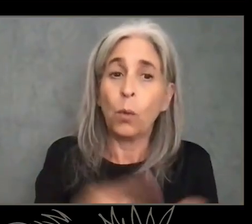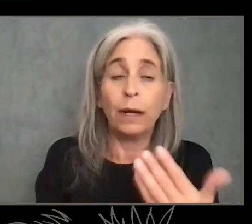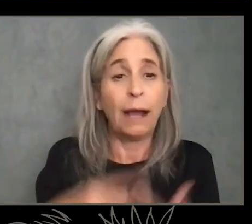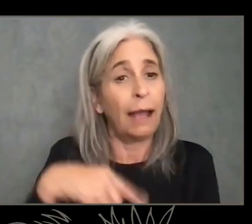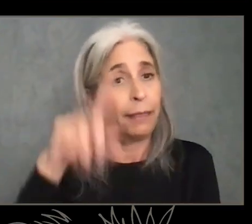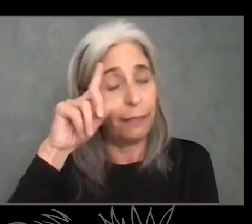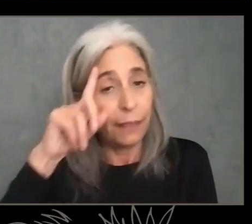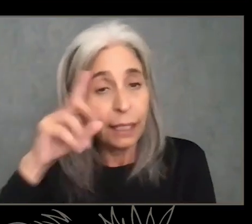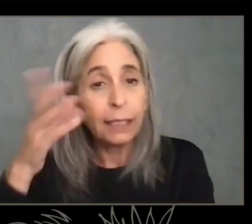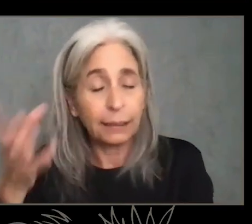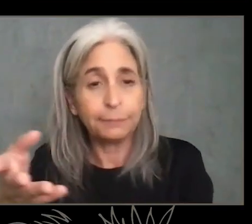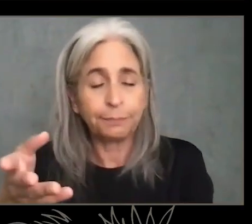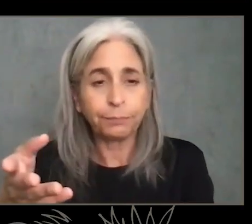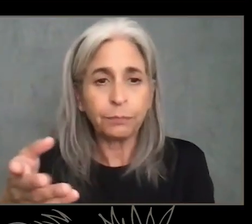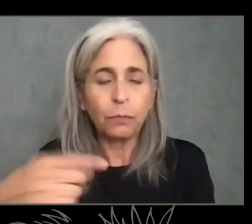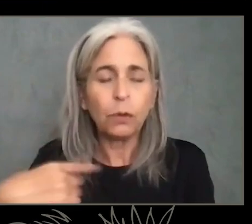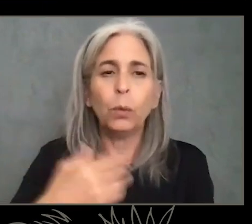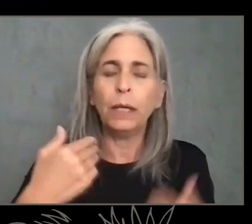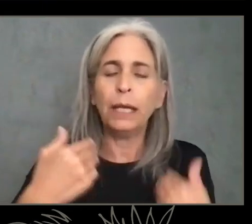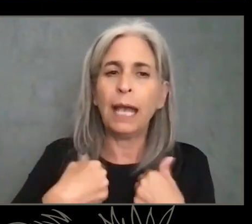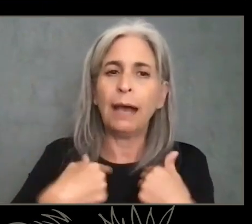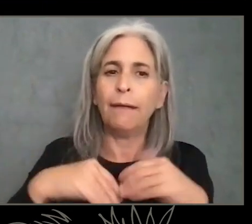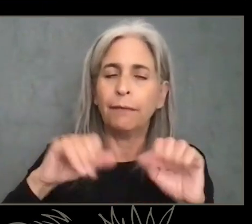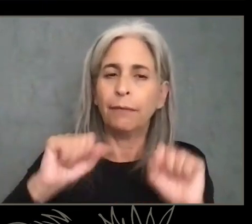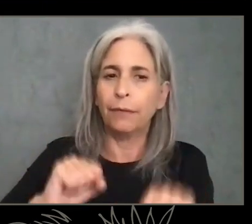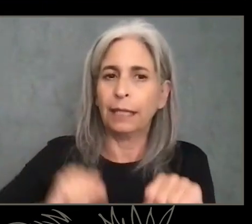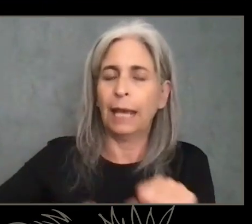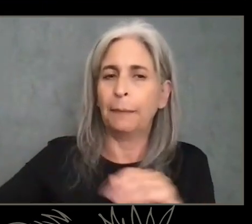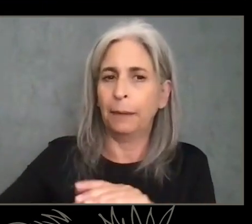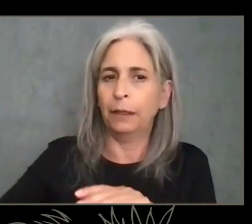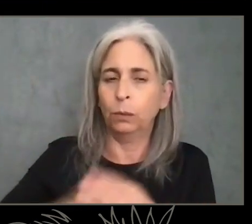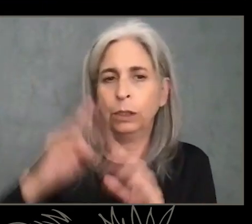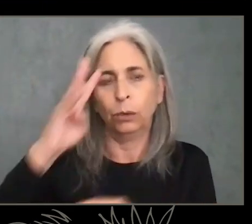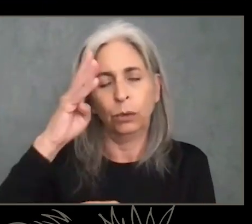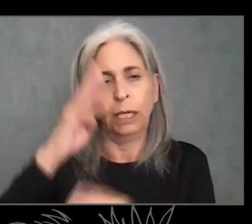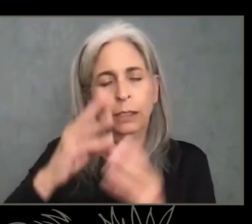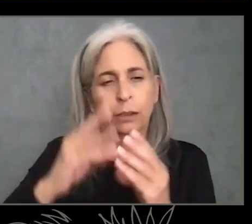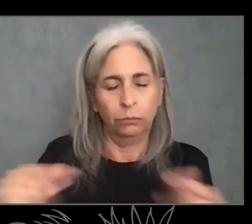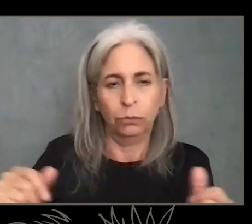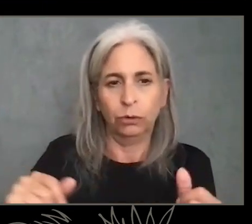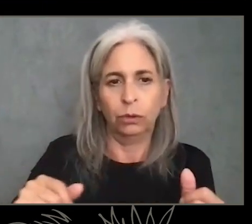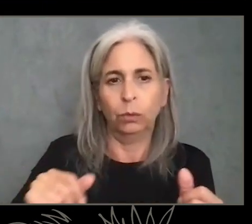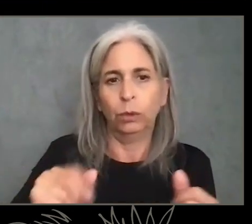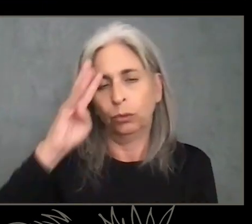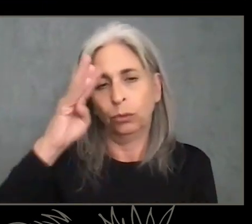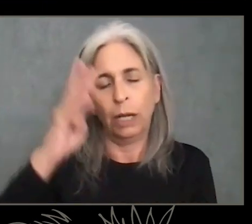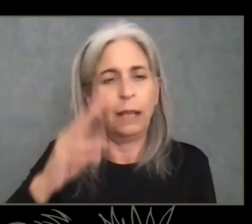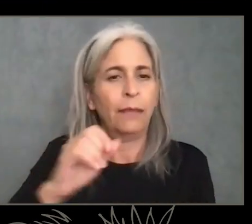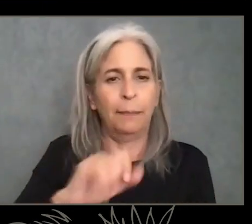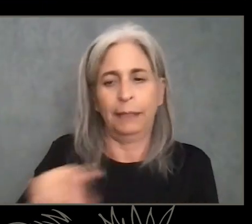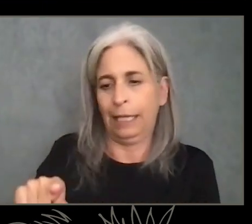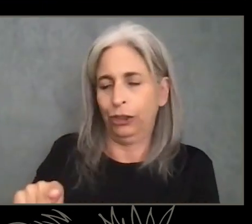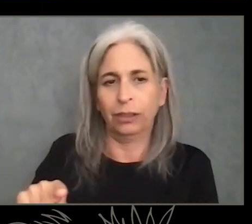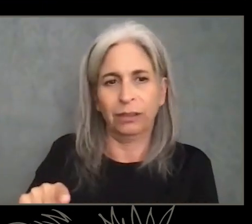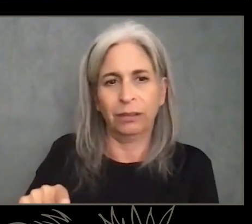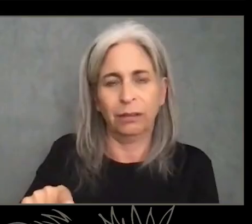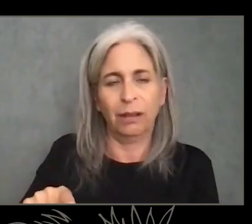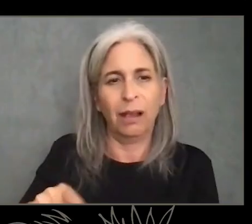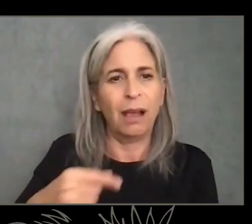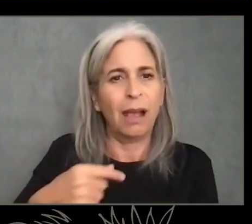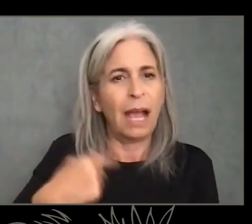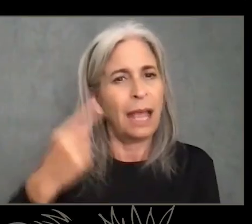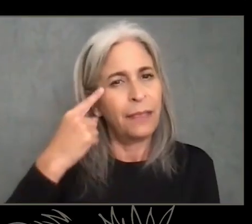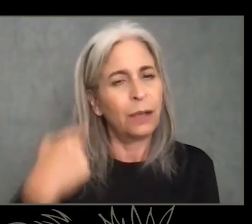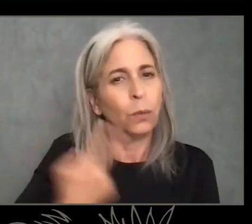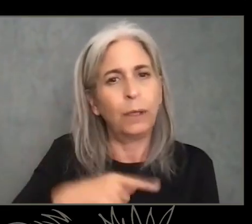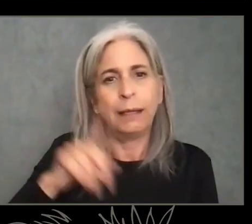think we have the capability. We create these solutions. We create these applications. And I think